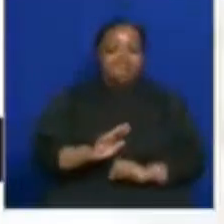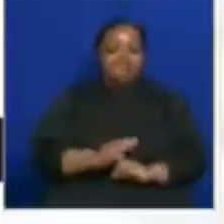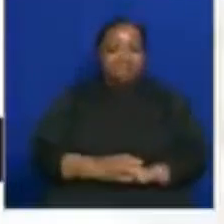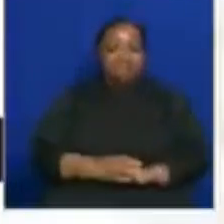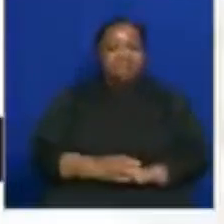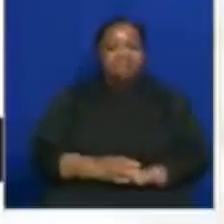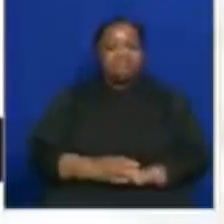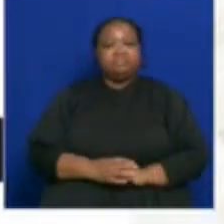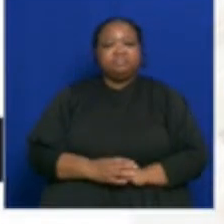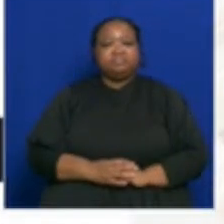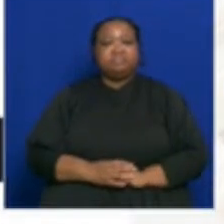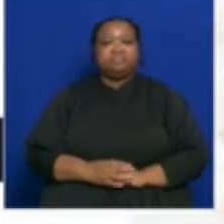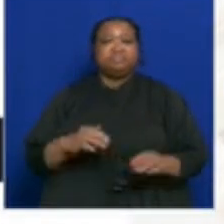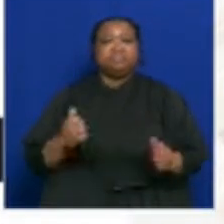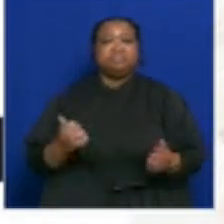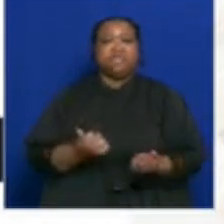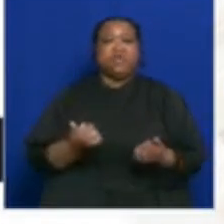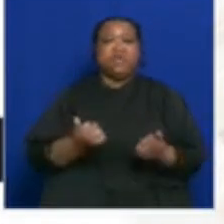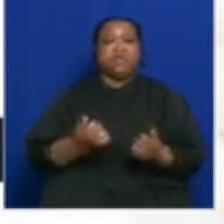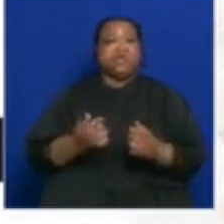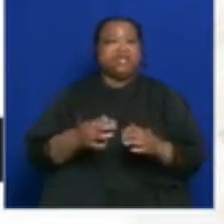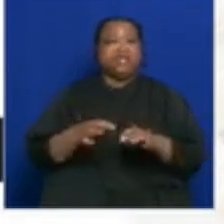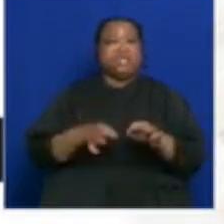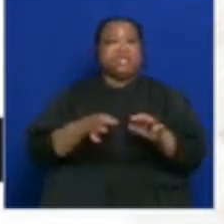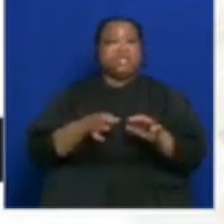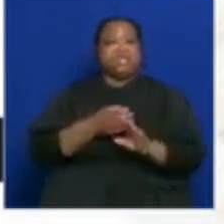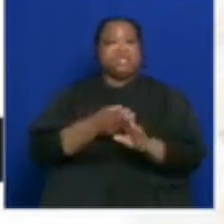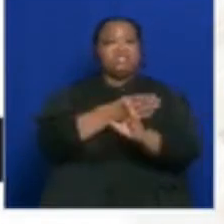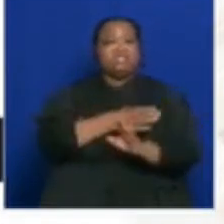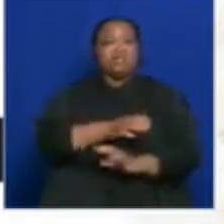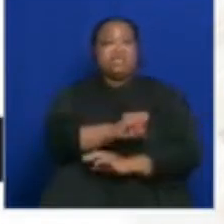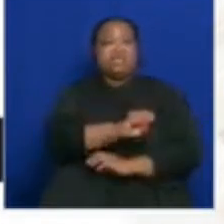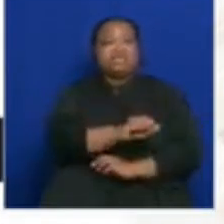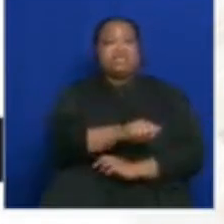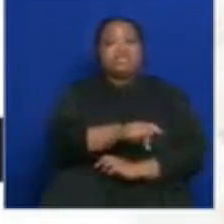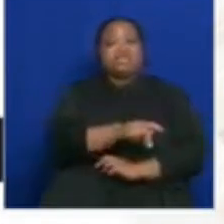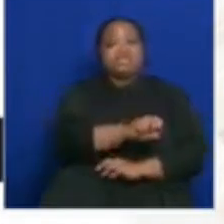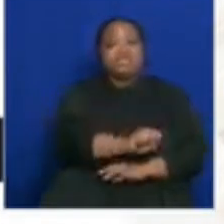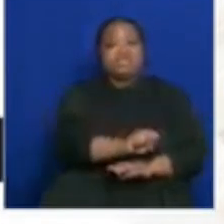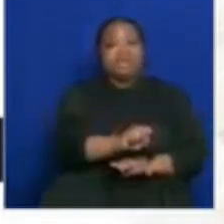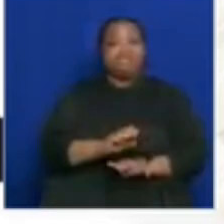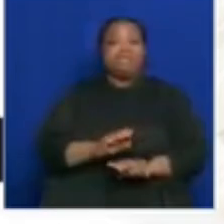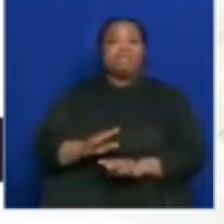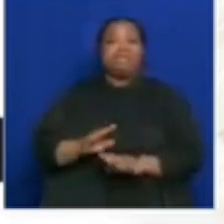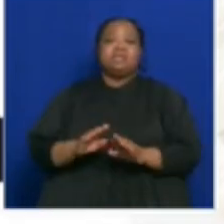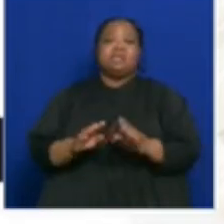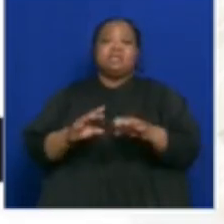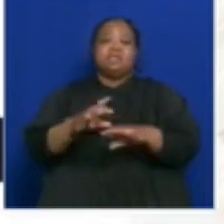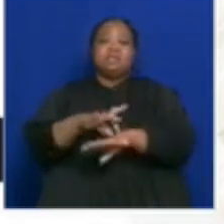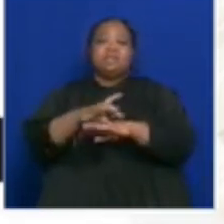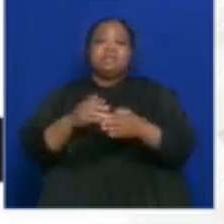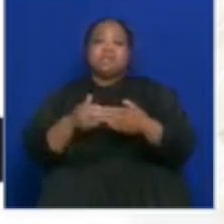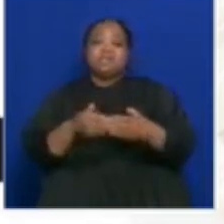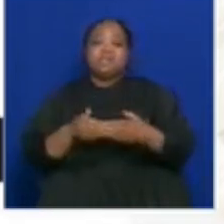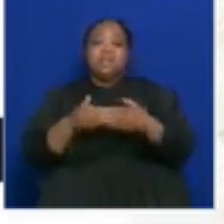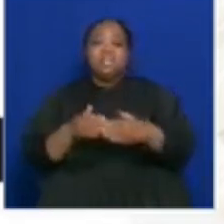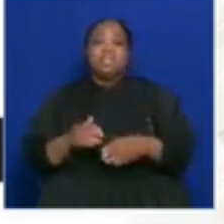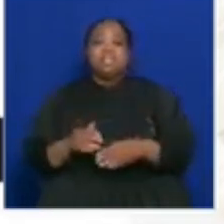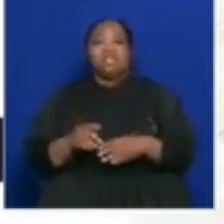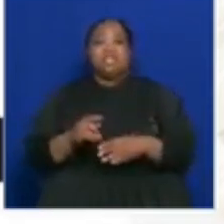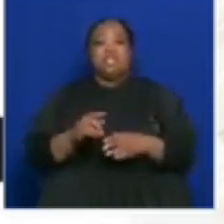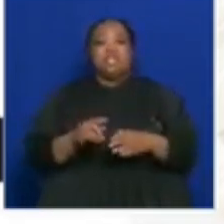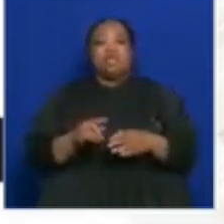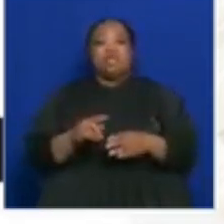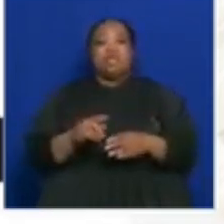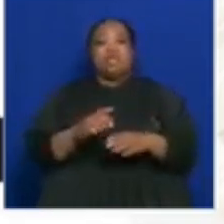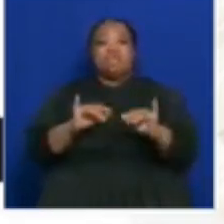alluded to above, the SABS and Medicare contract is a matter in which I have been criminally charged and currently attending court, and as such,